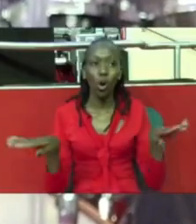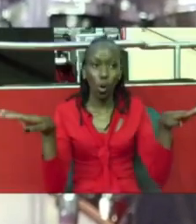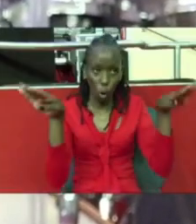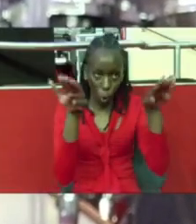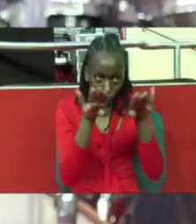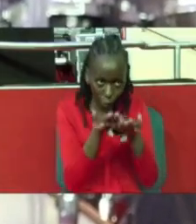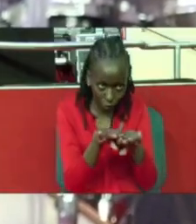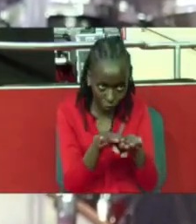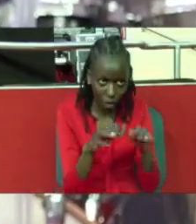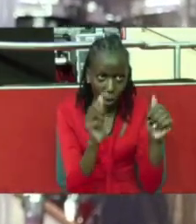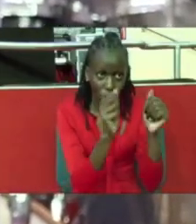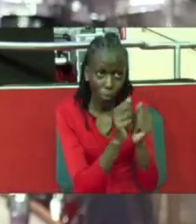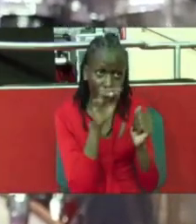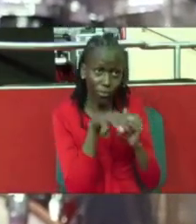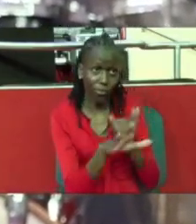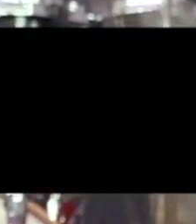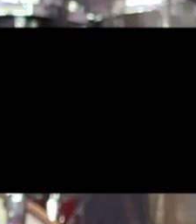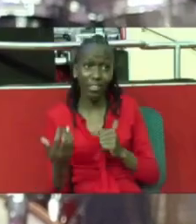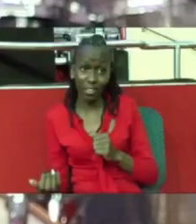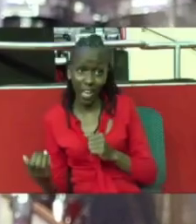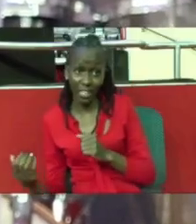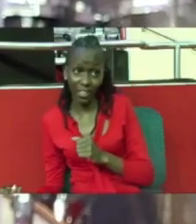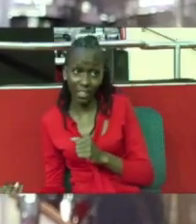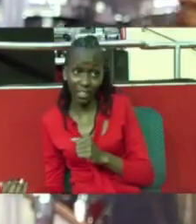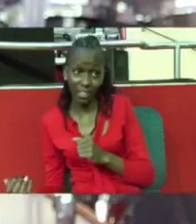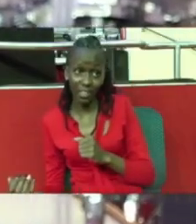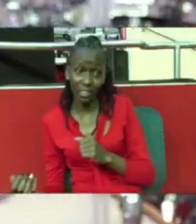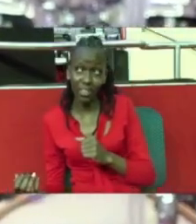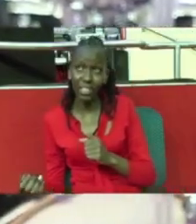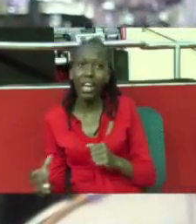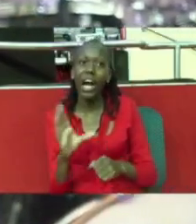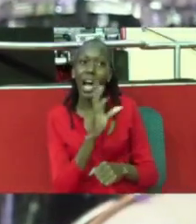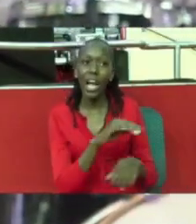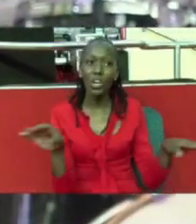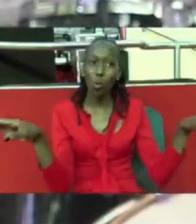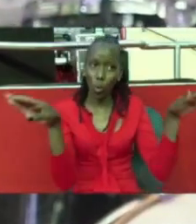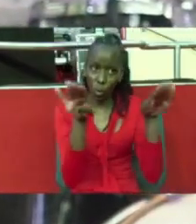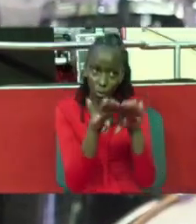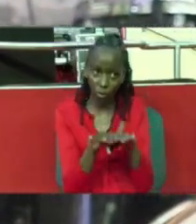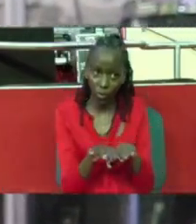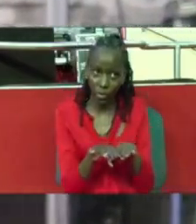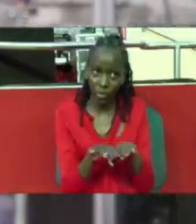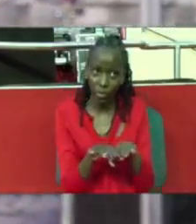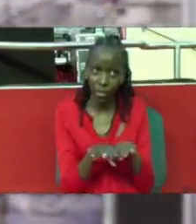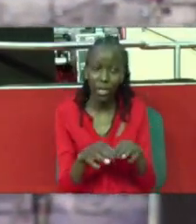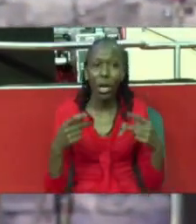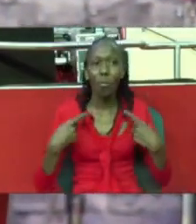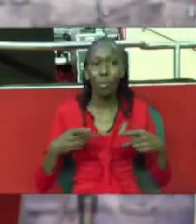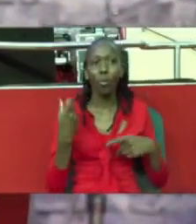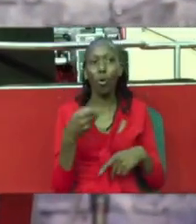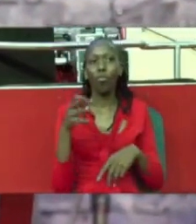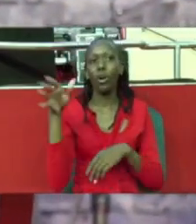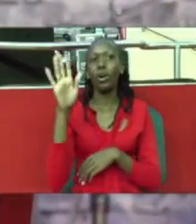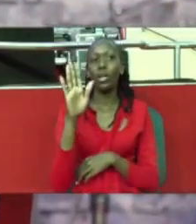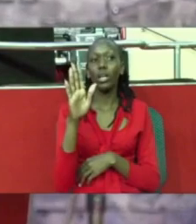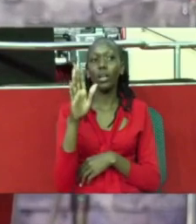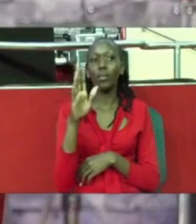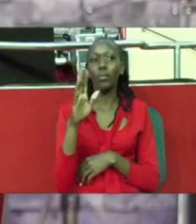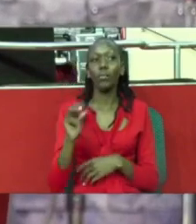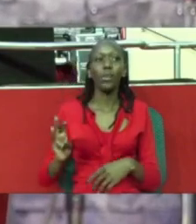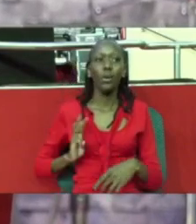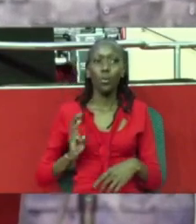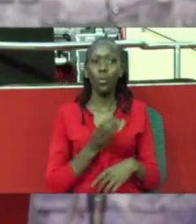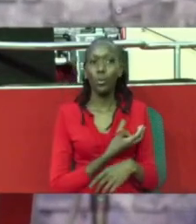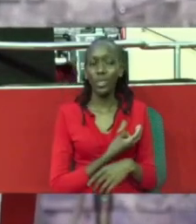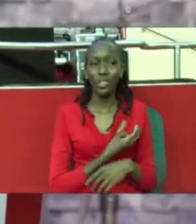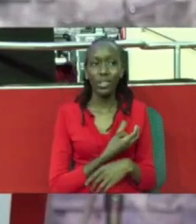Na wanao. Then lock. Na basi ufunge ule mlango. People of God. Watumishi wa Bwana. We cannot afford to